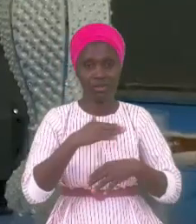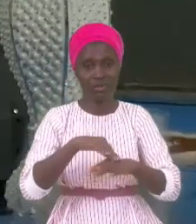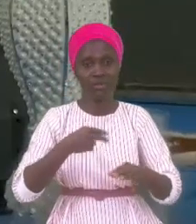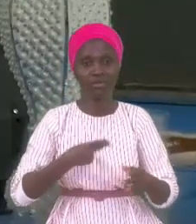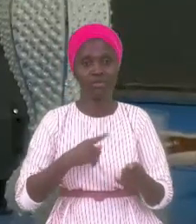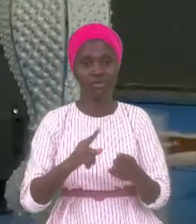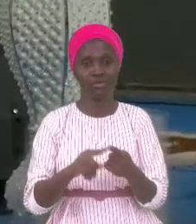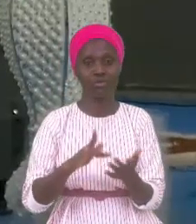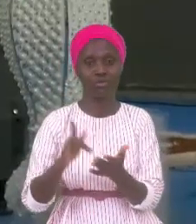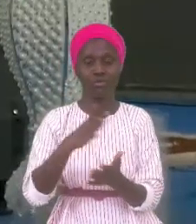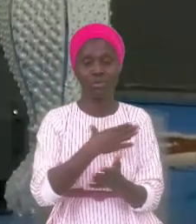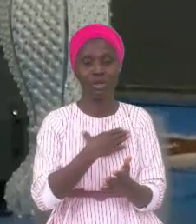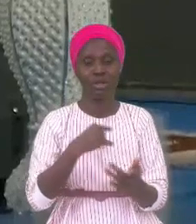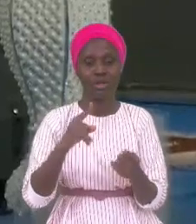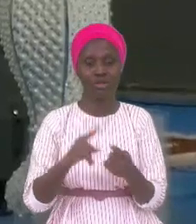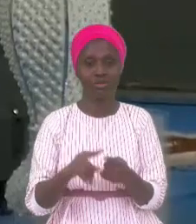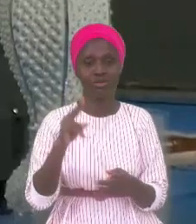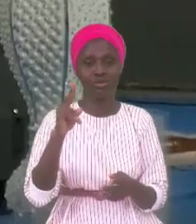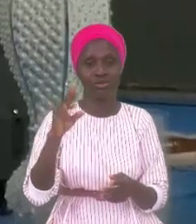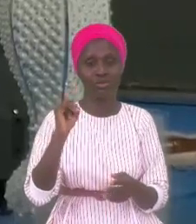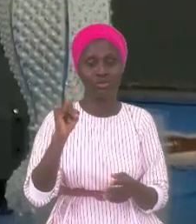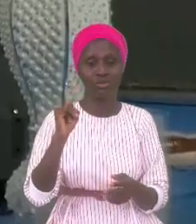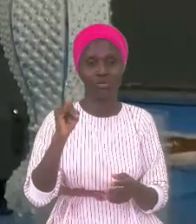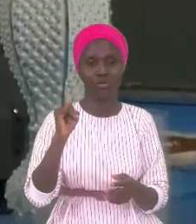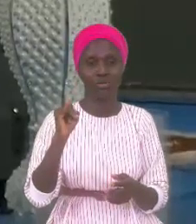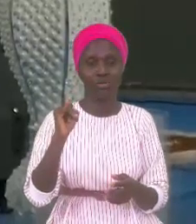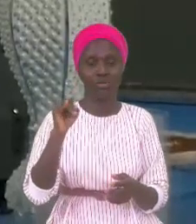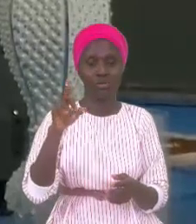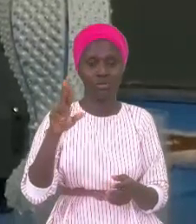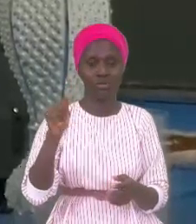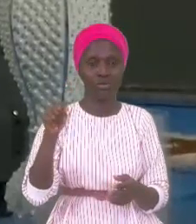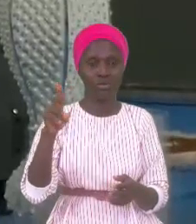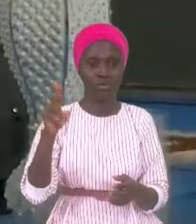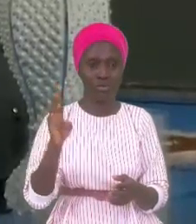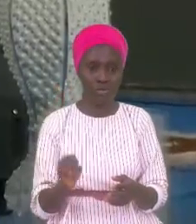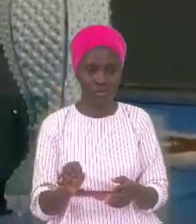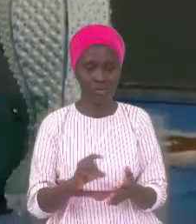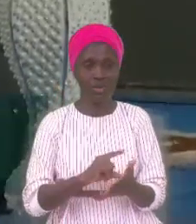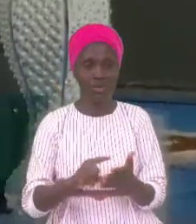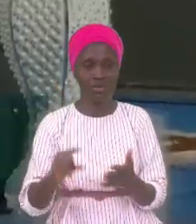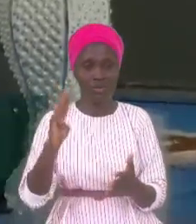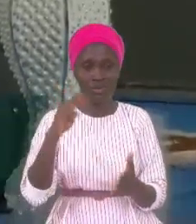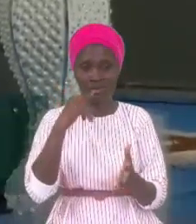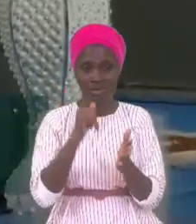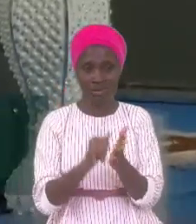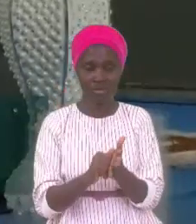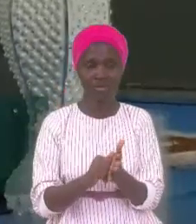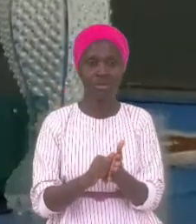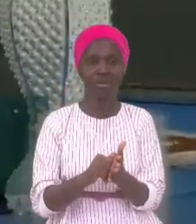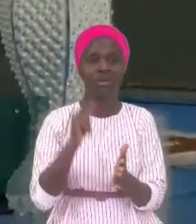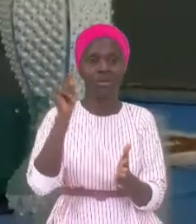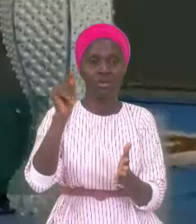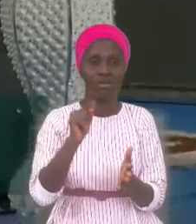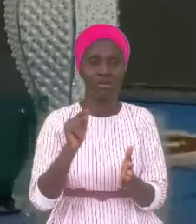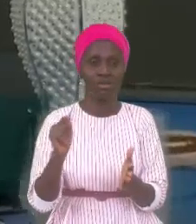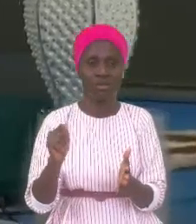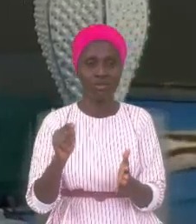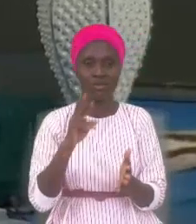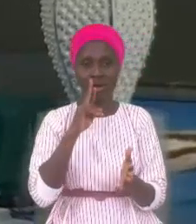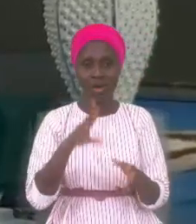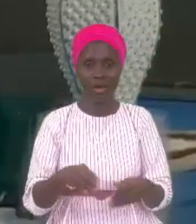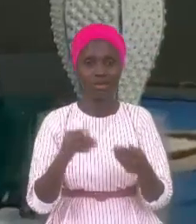Then in verse 4 it says, whereby are given unto us exceeding great